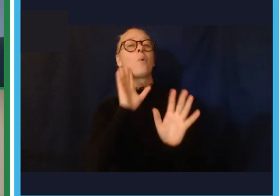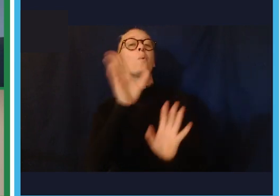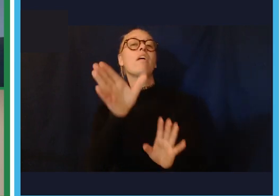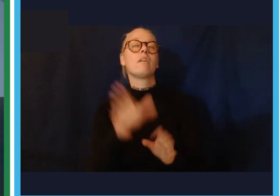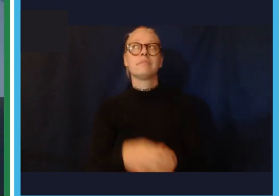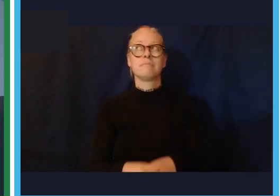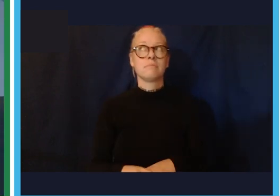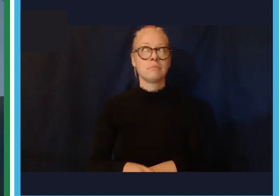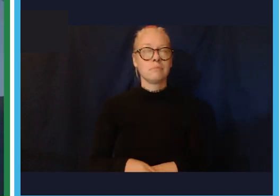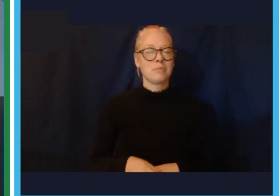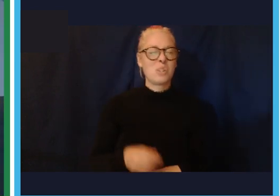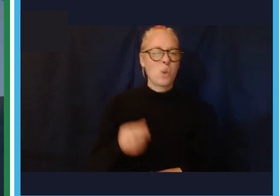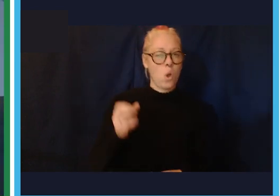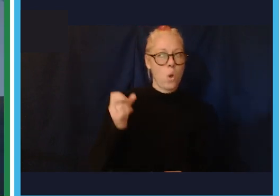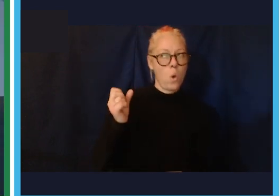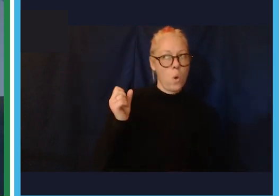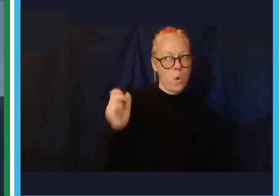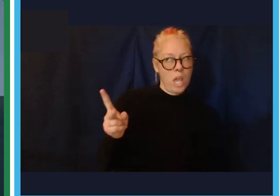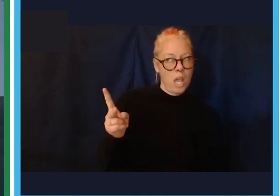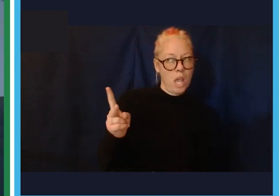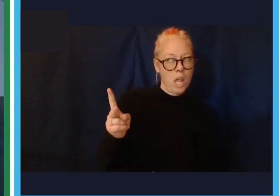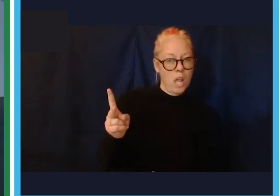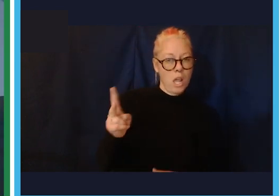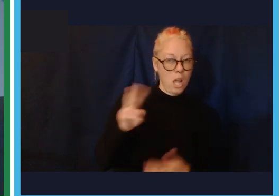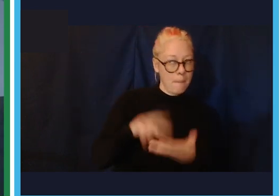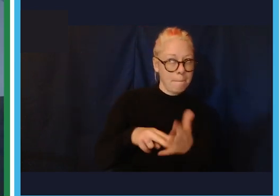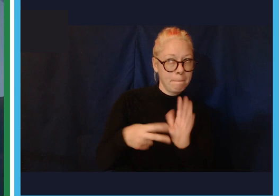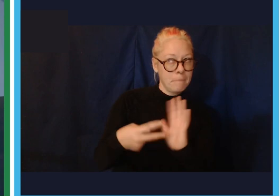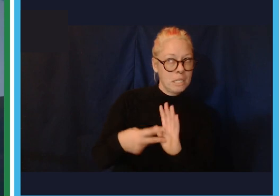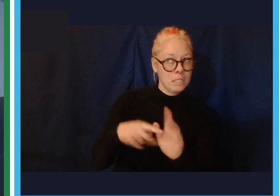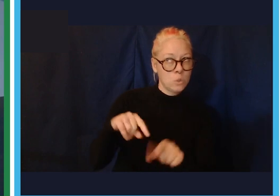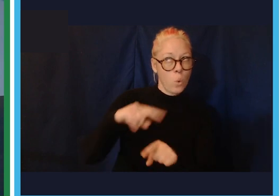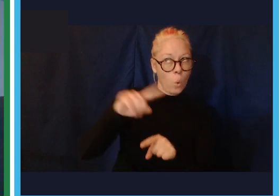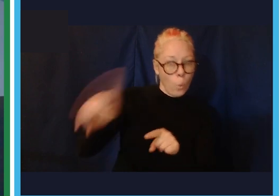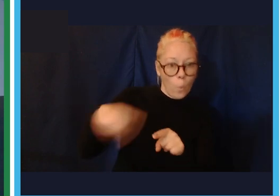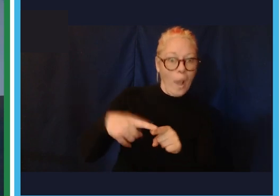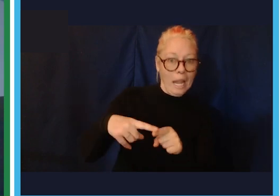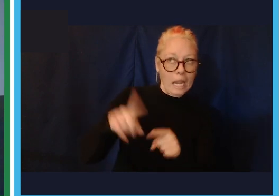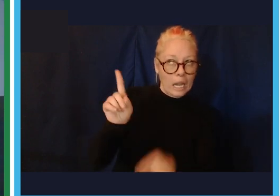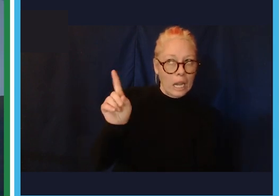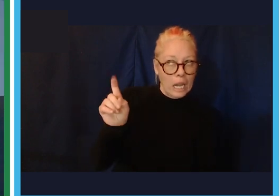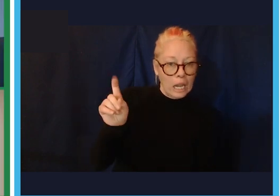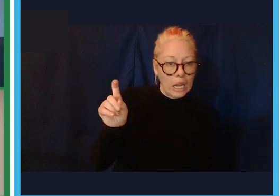read into that it's you really don't like me and you don't want to be